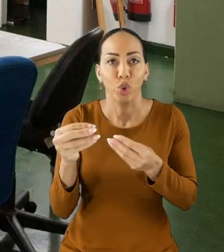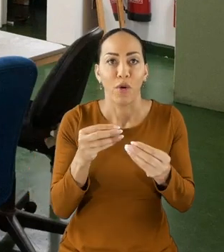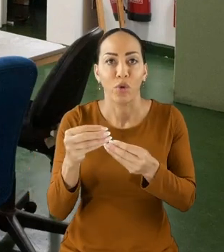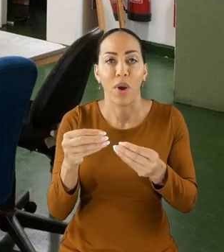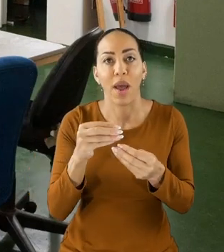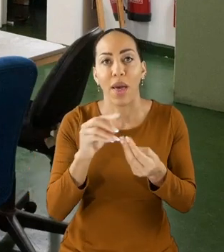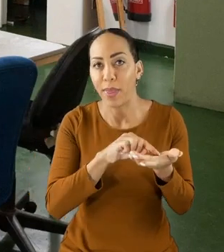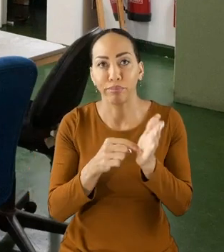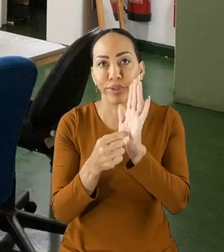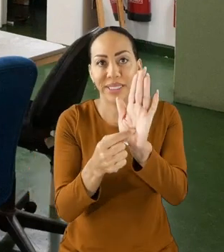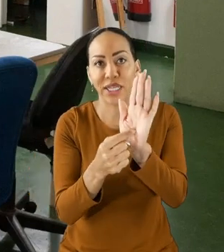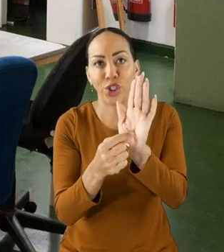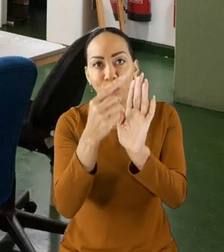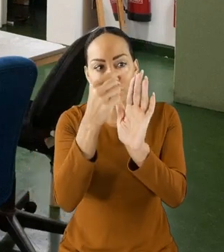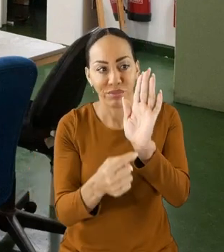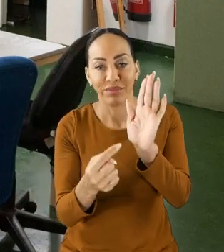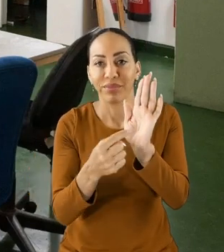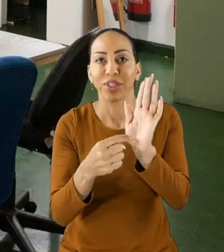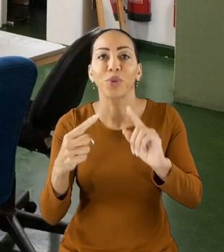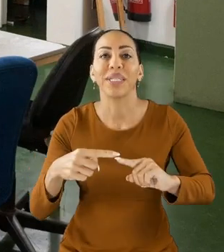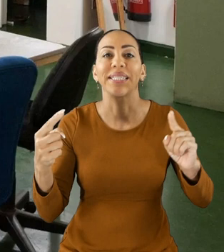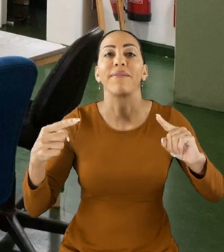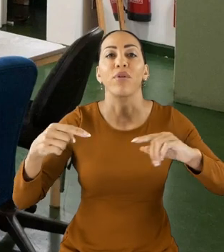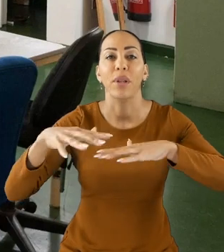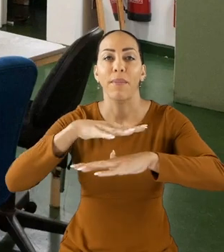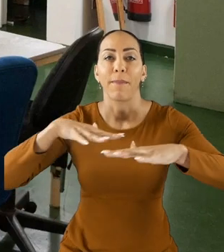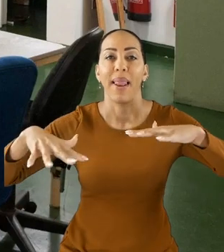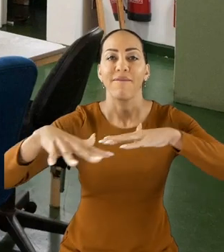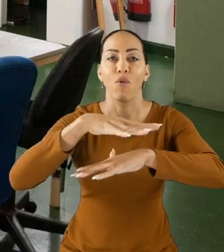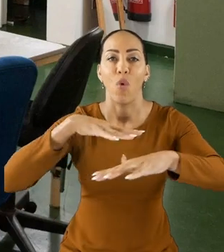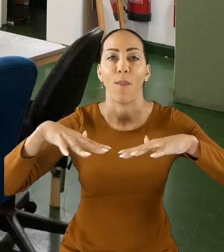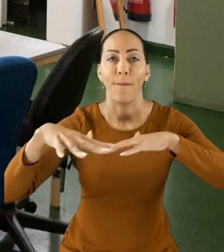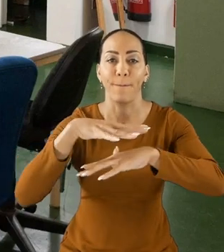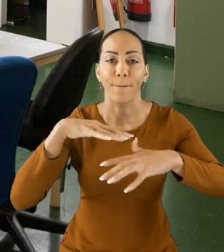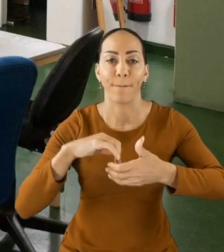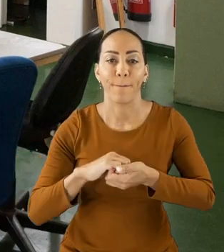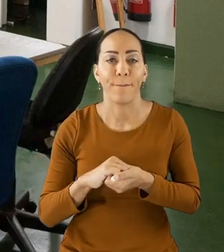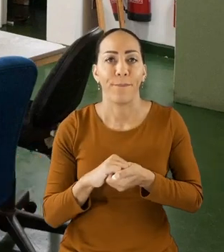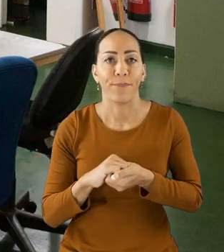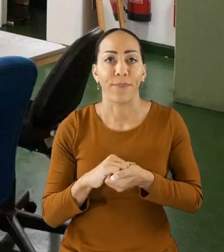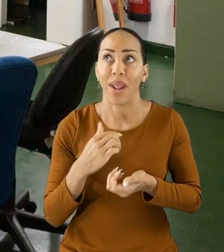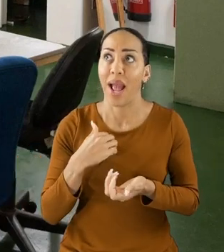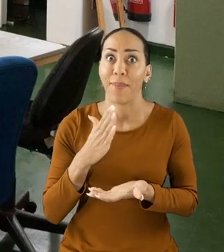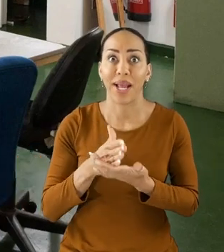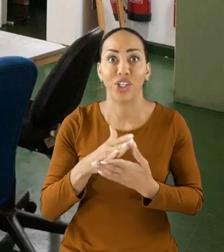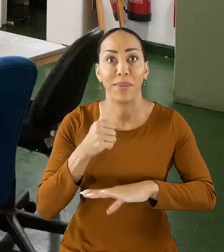and as you can see, I've got all the slides presented up on screen behind me. So I'm actually in.